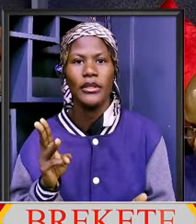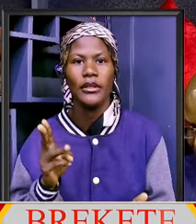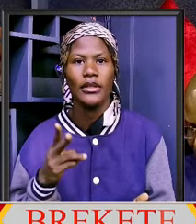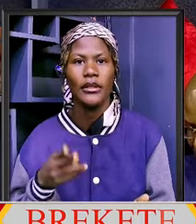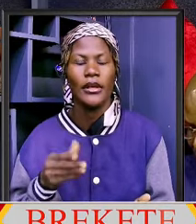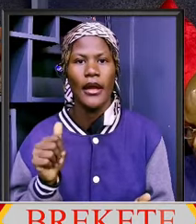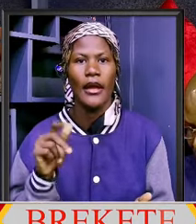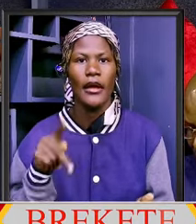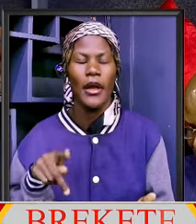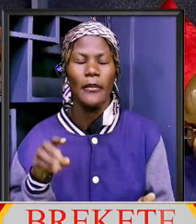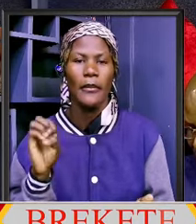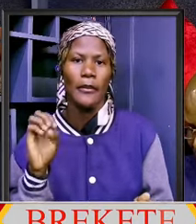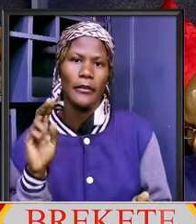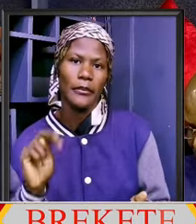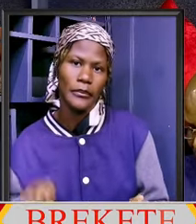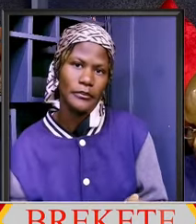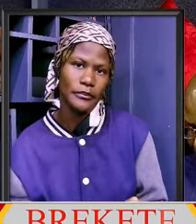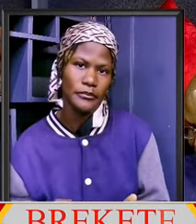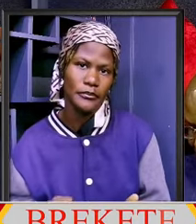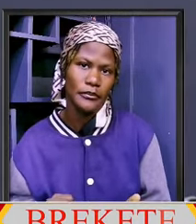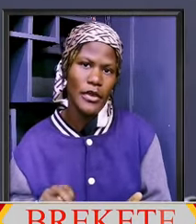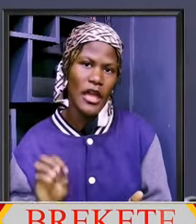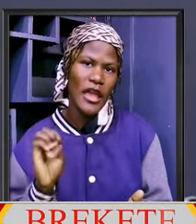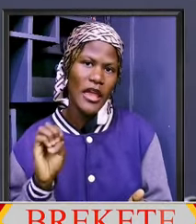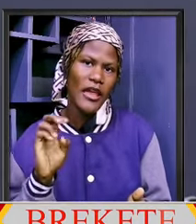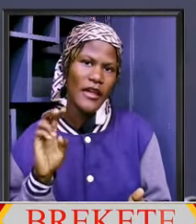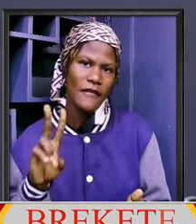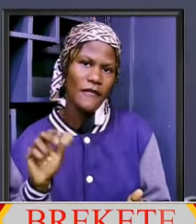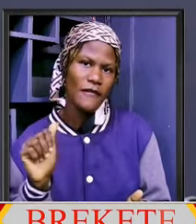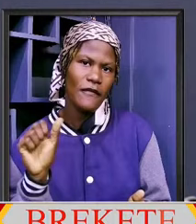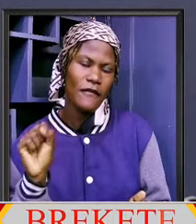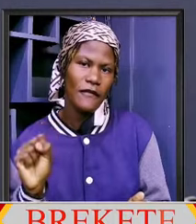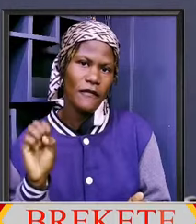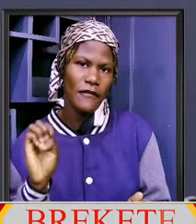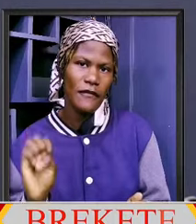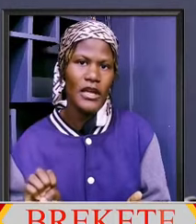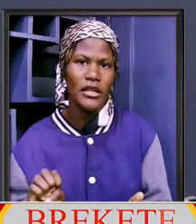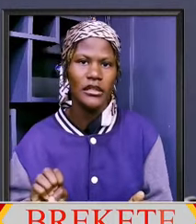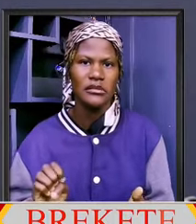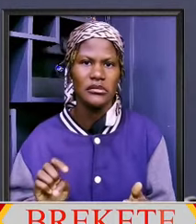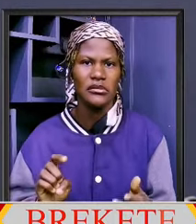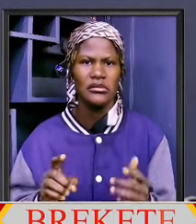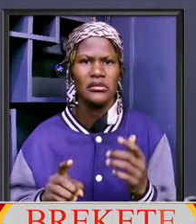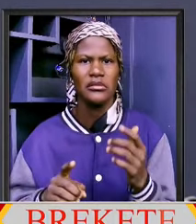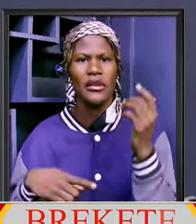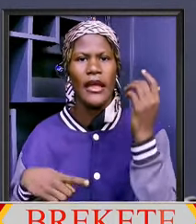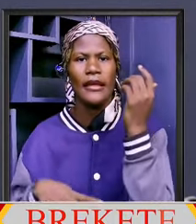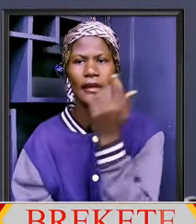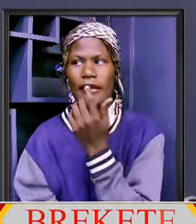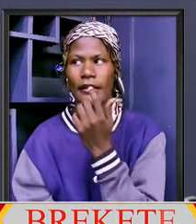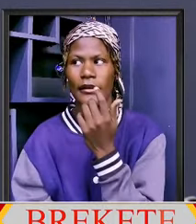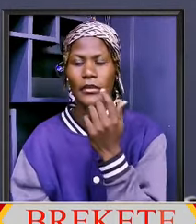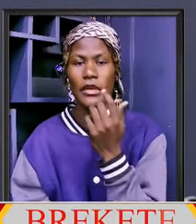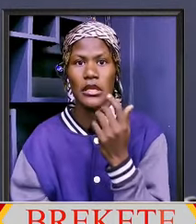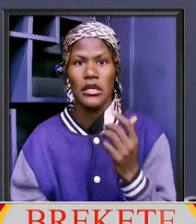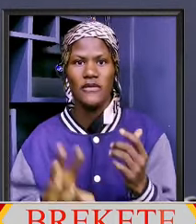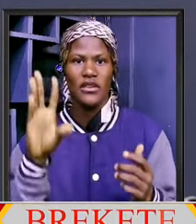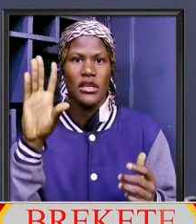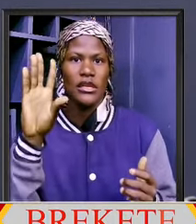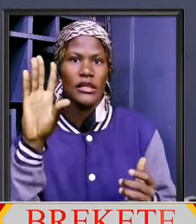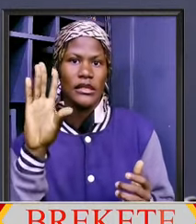Nobody said they support Batin. Evans do kidnapping. He get 21 years. Wadume do kidnapping. They give him